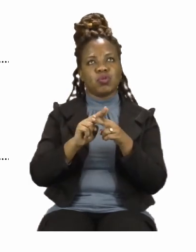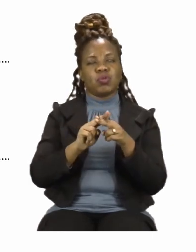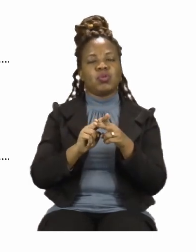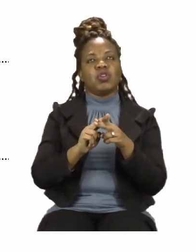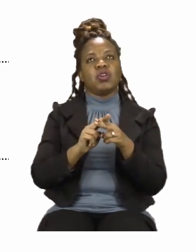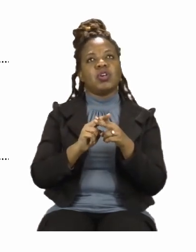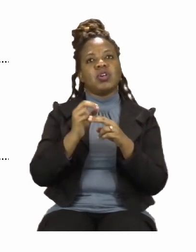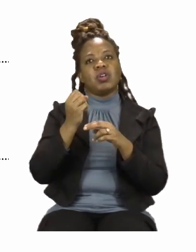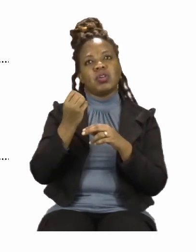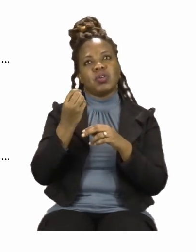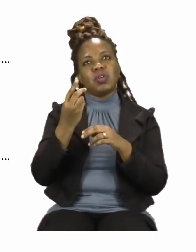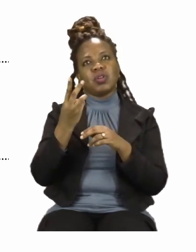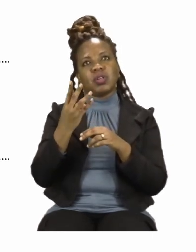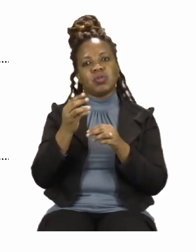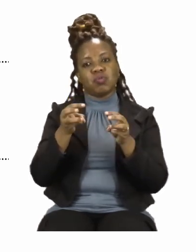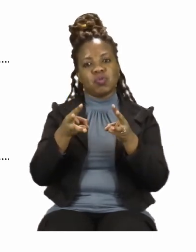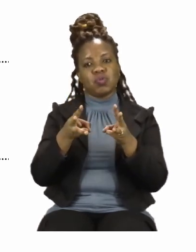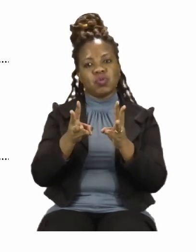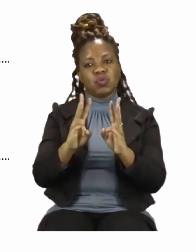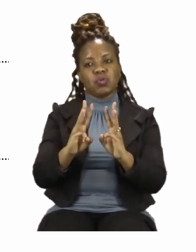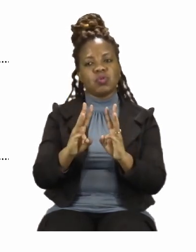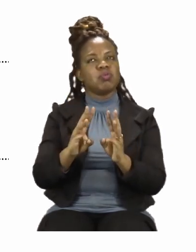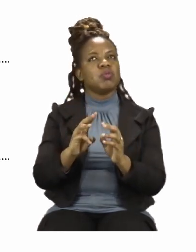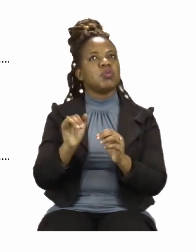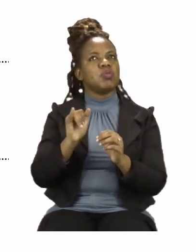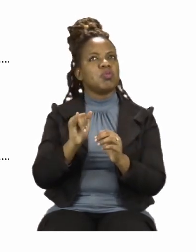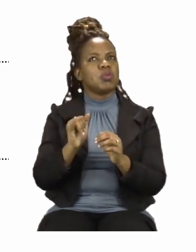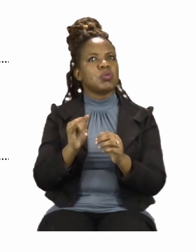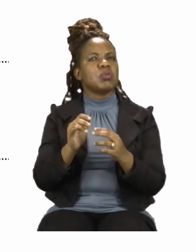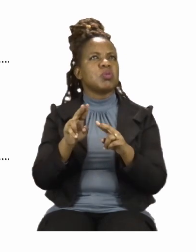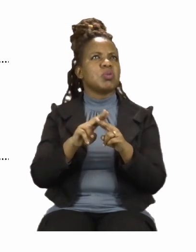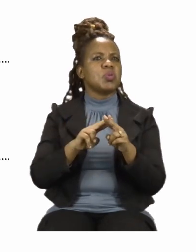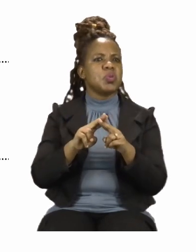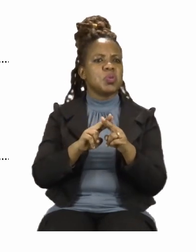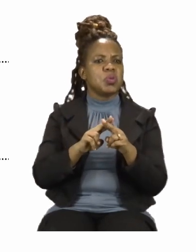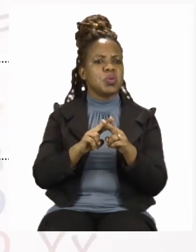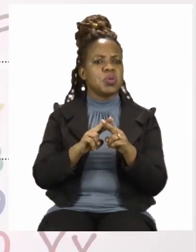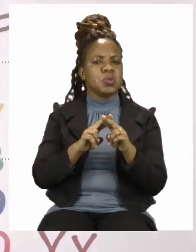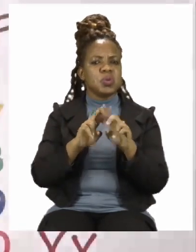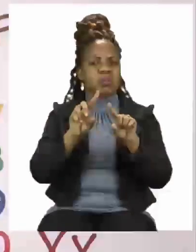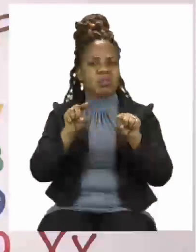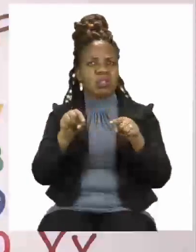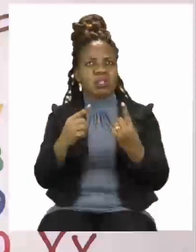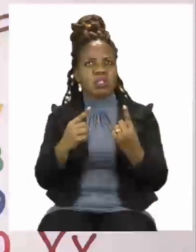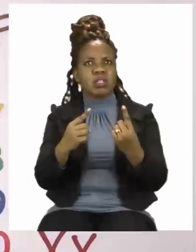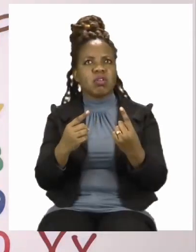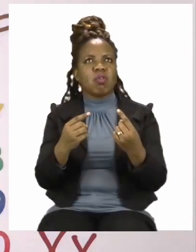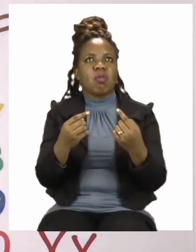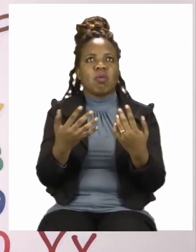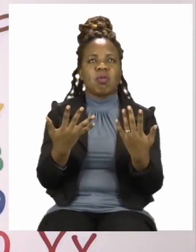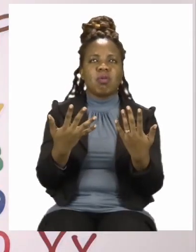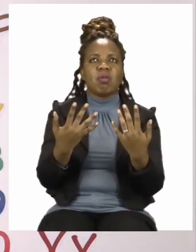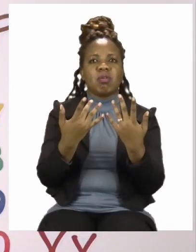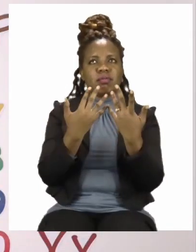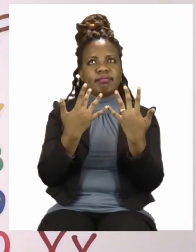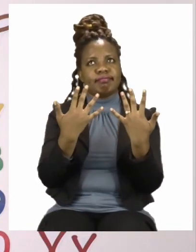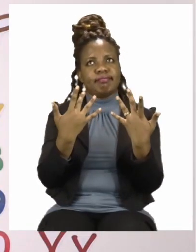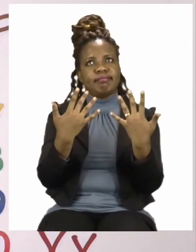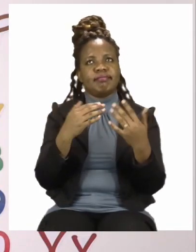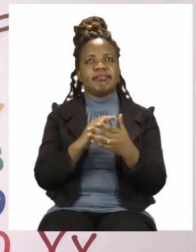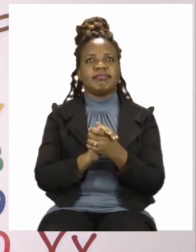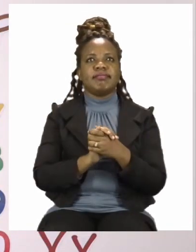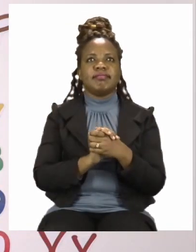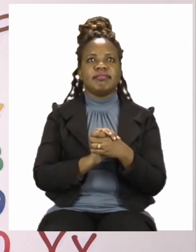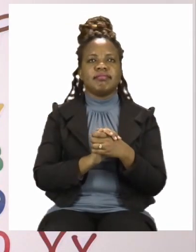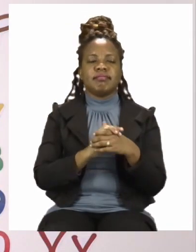might need our counters or our fingers. So let's take a look. We're going to do the first one together. The first